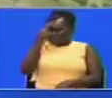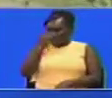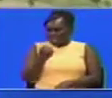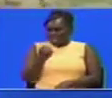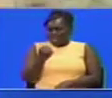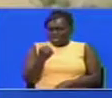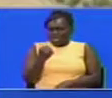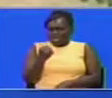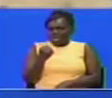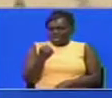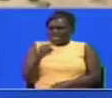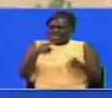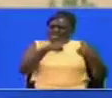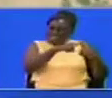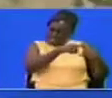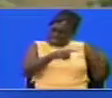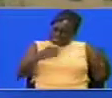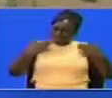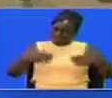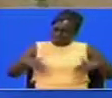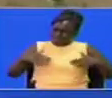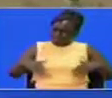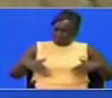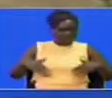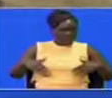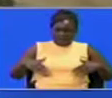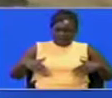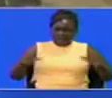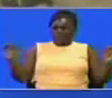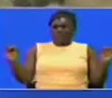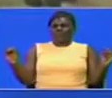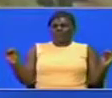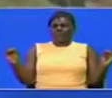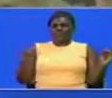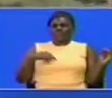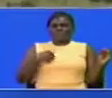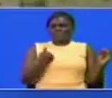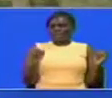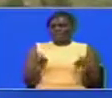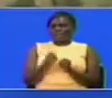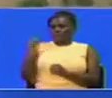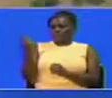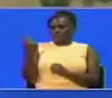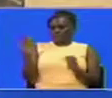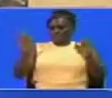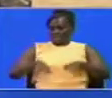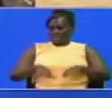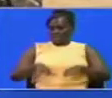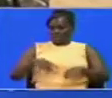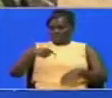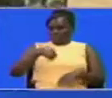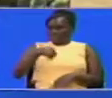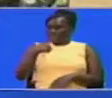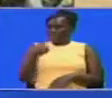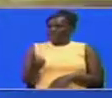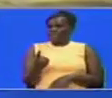also. But they don't kill people. They don't kill people. To me, what's happening in Kerio Valley is, one, I can